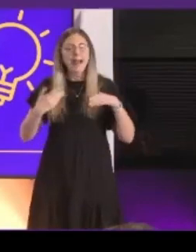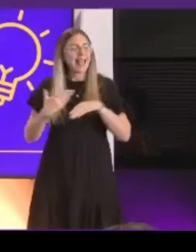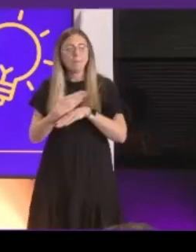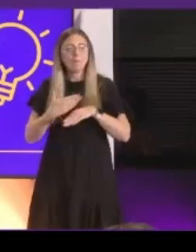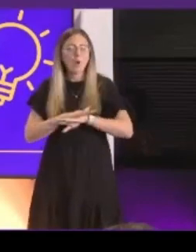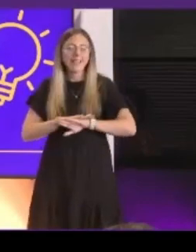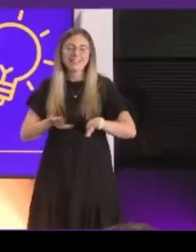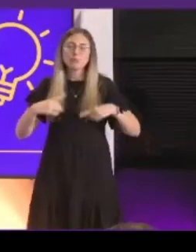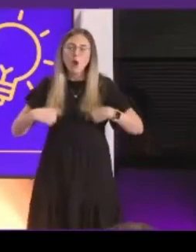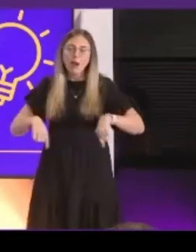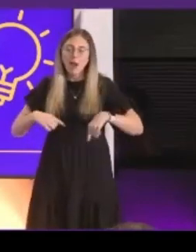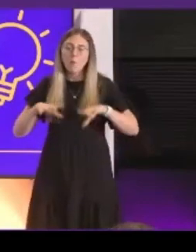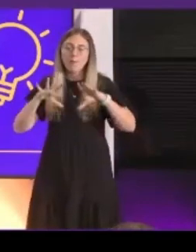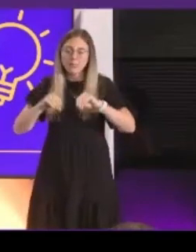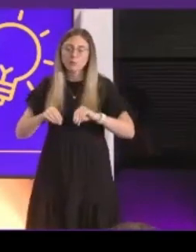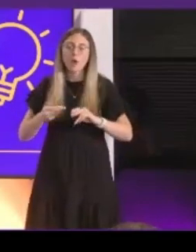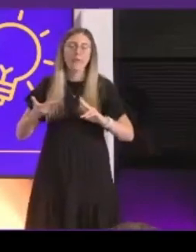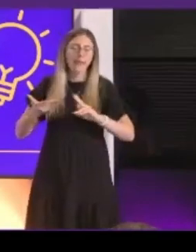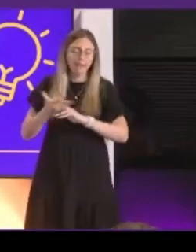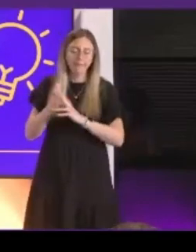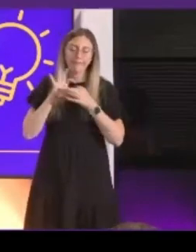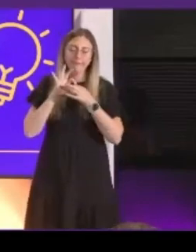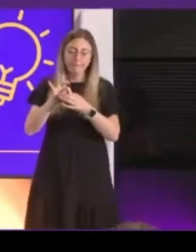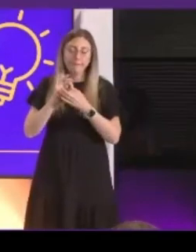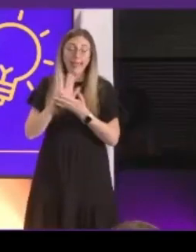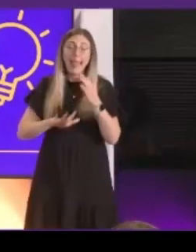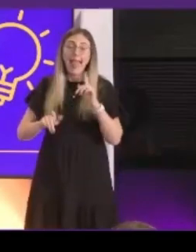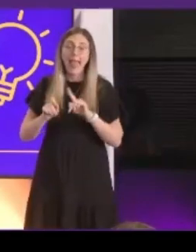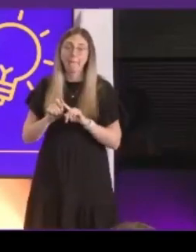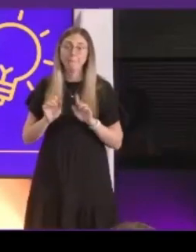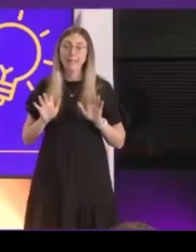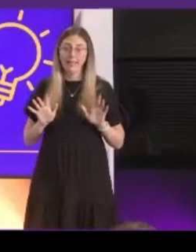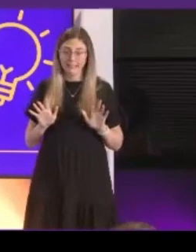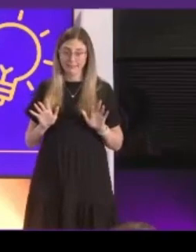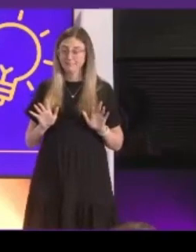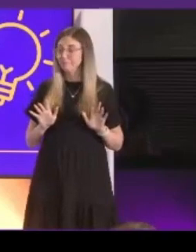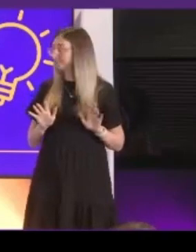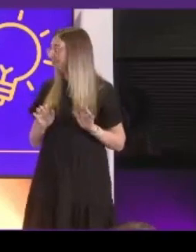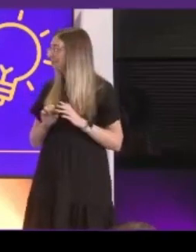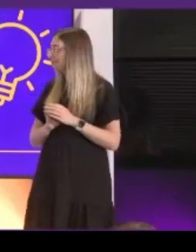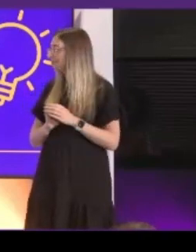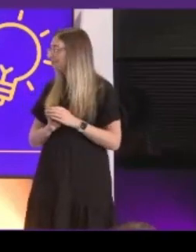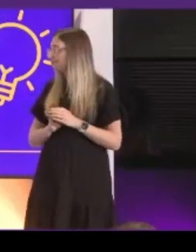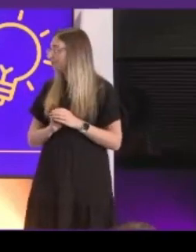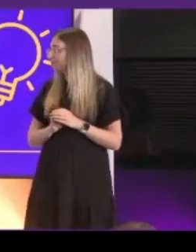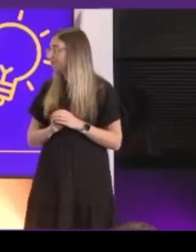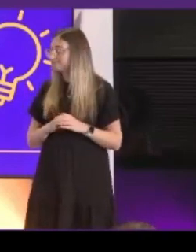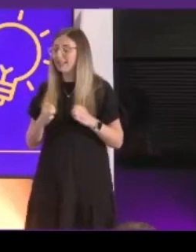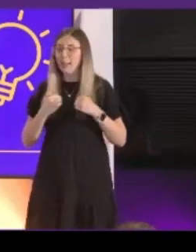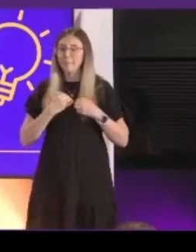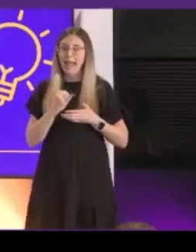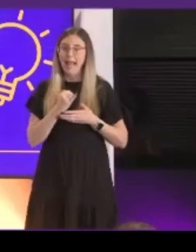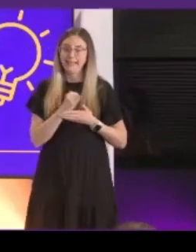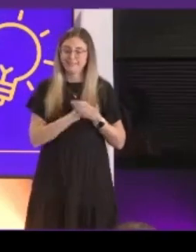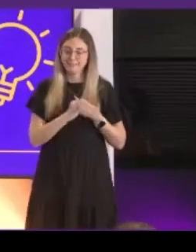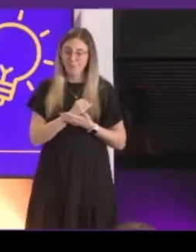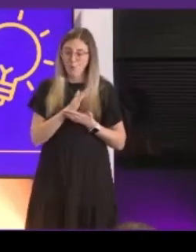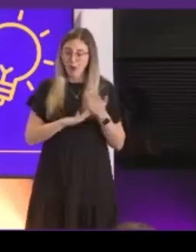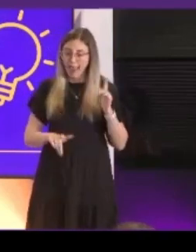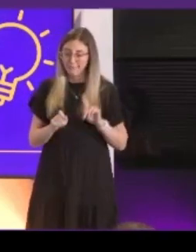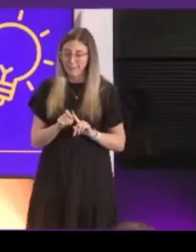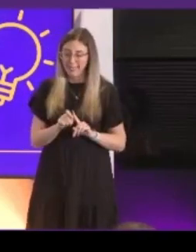me engaging my own MP, all right? That's rule number one, all right? My poor MP is all I have to say on